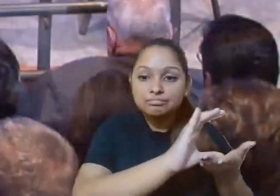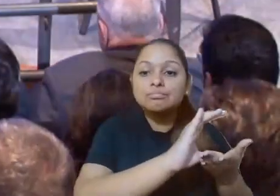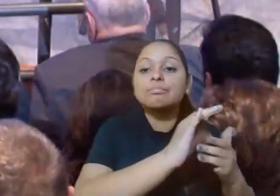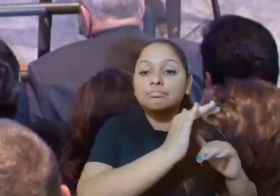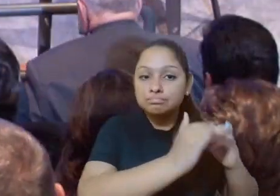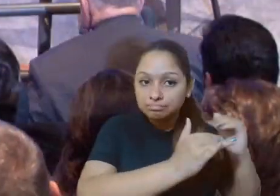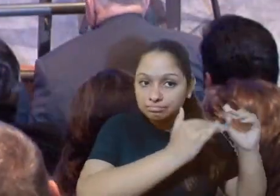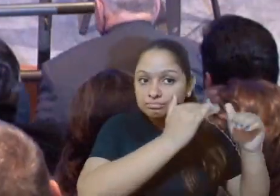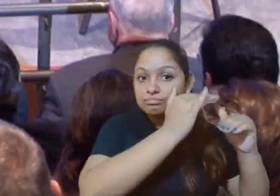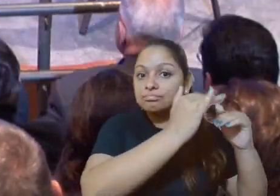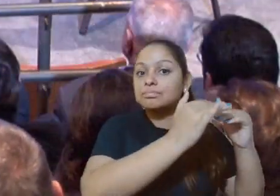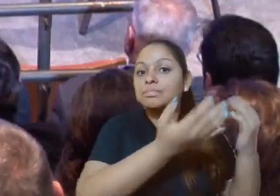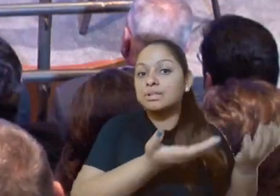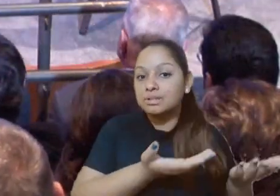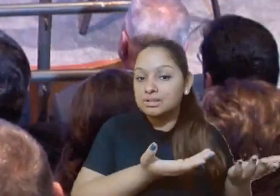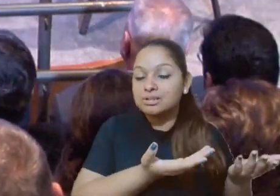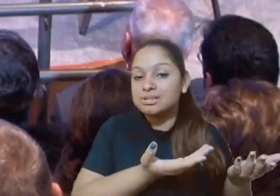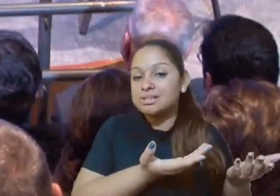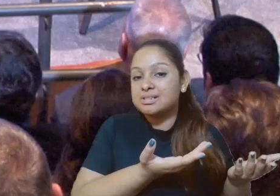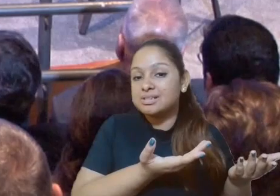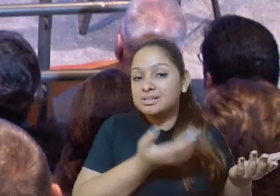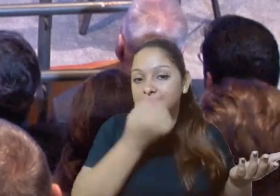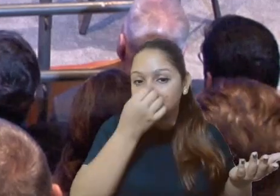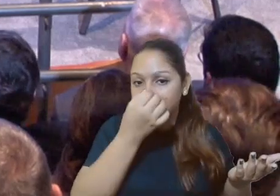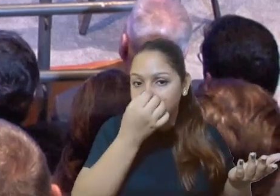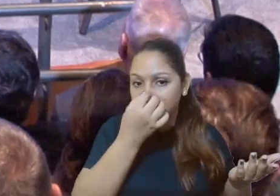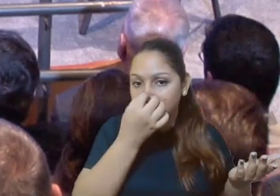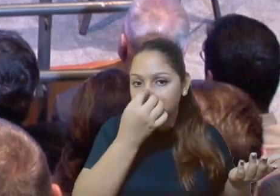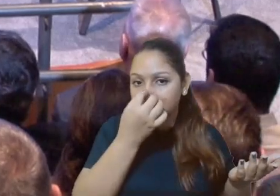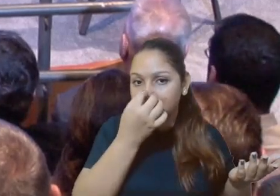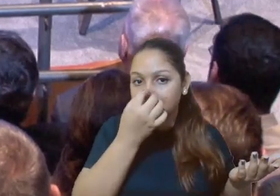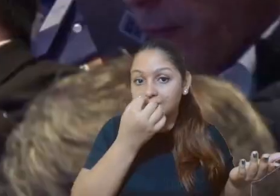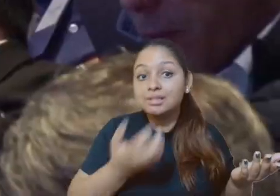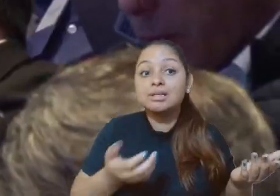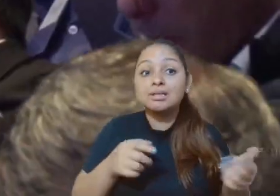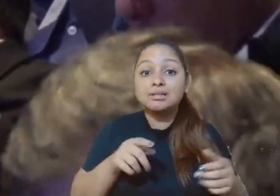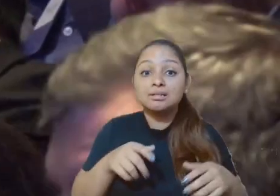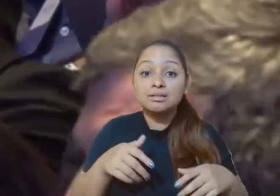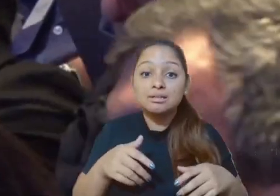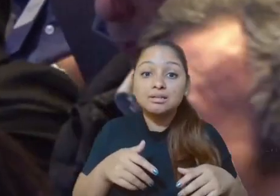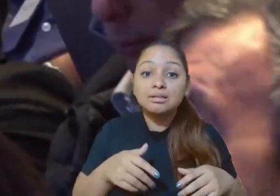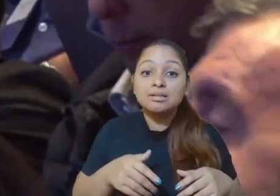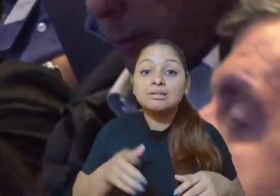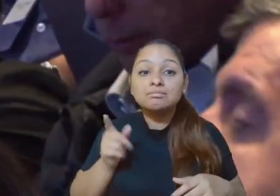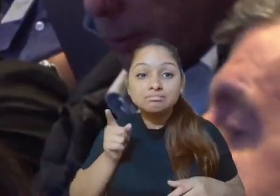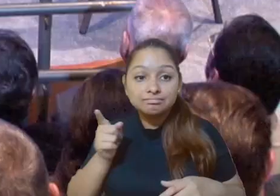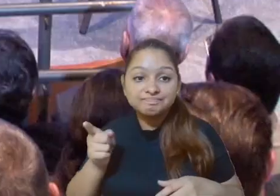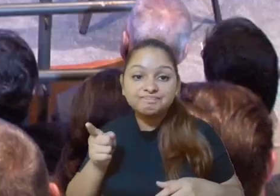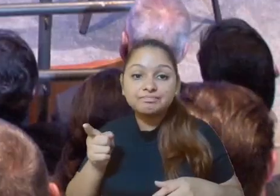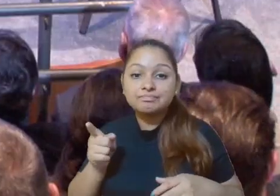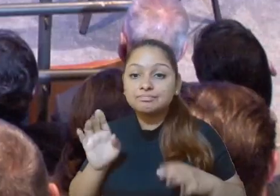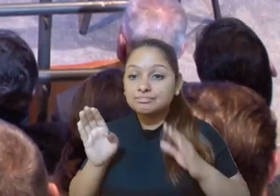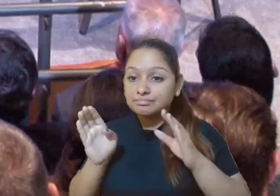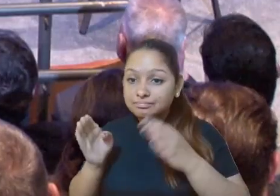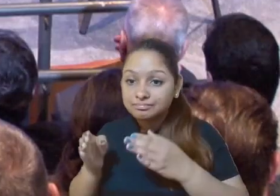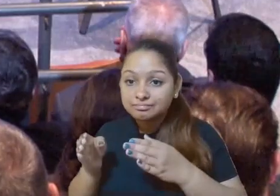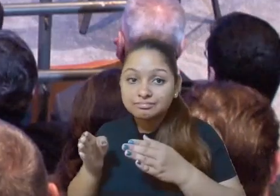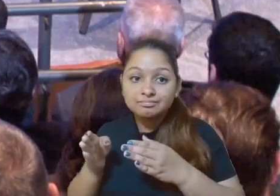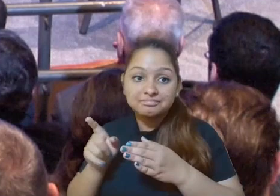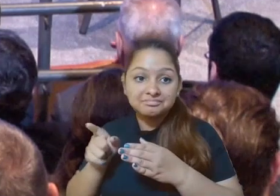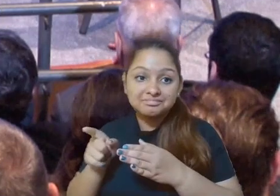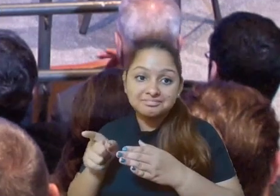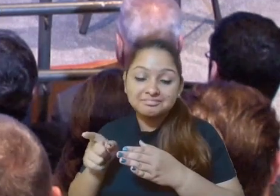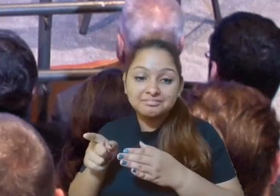increase. So when a corporate venture capital has a path to control, that we have an M&A